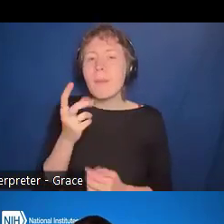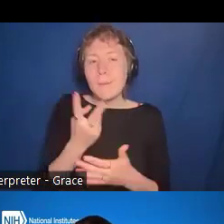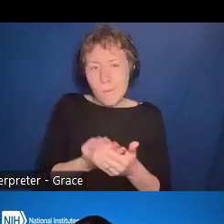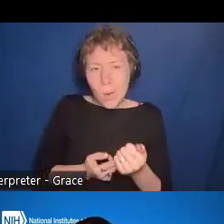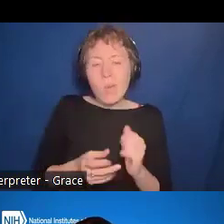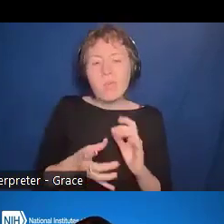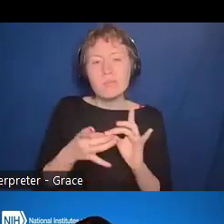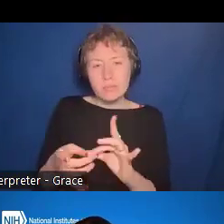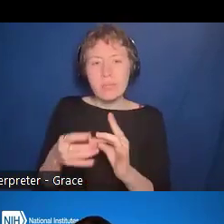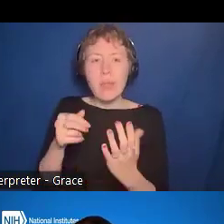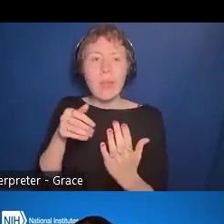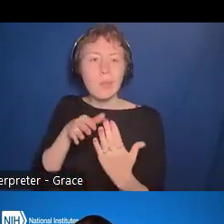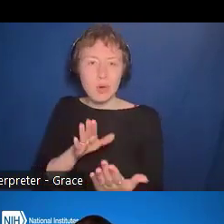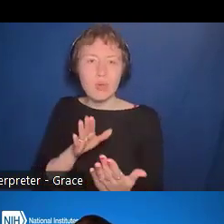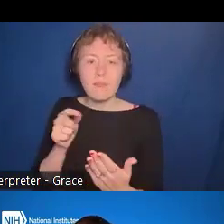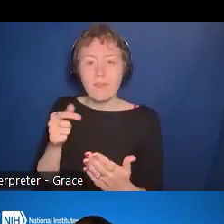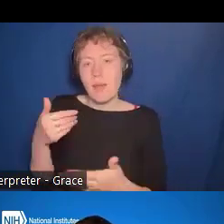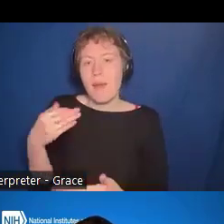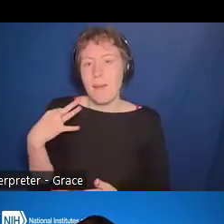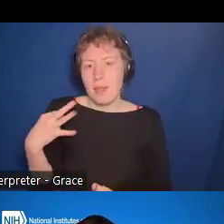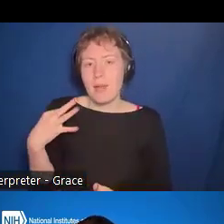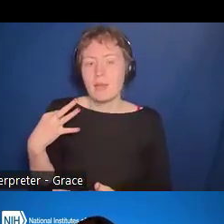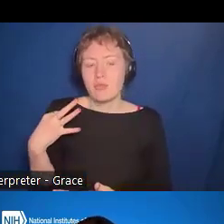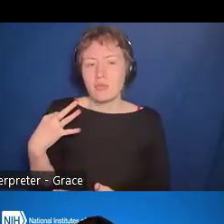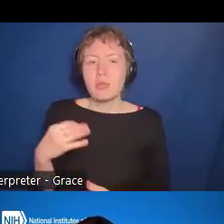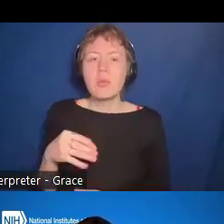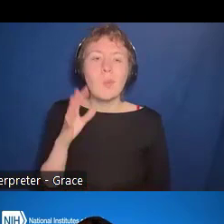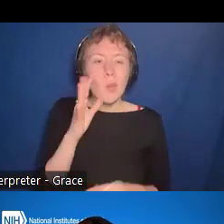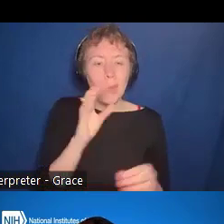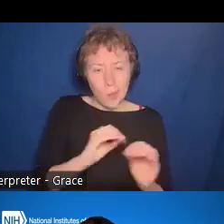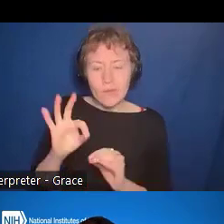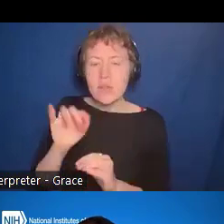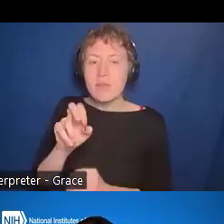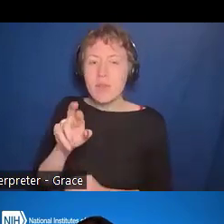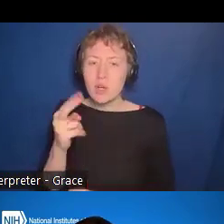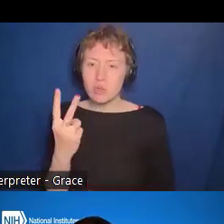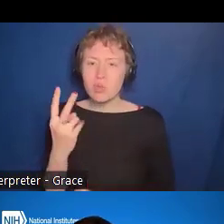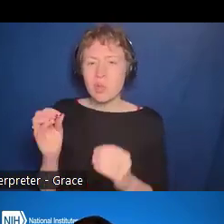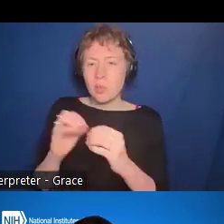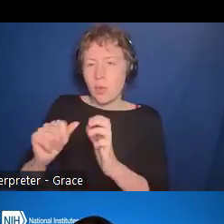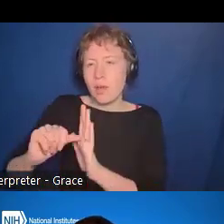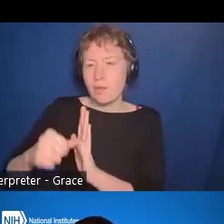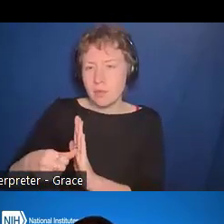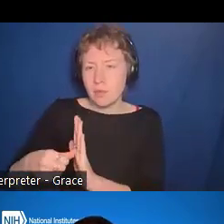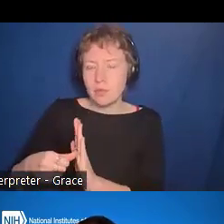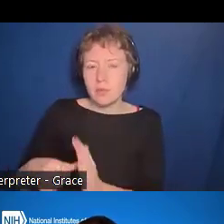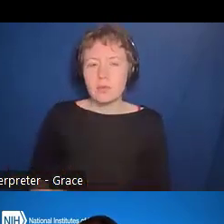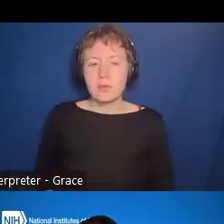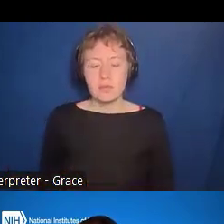approach of the application. So they wanted to put it in factor 2, so there's more emphasis on those.